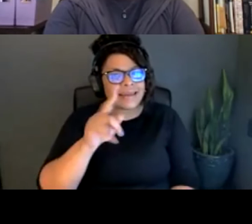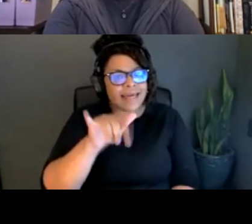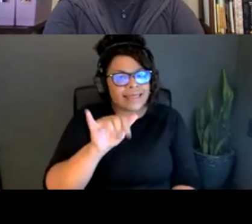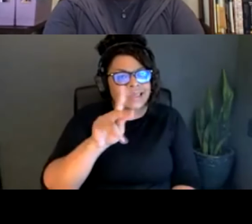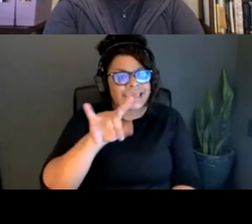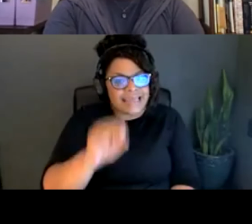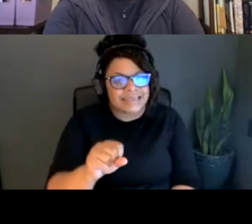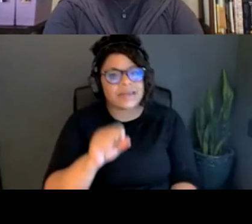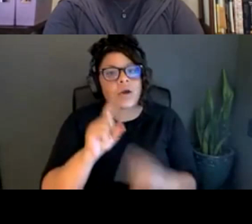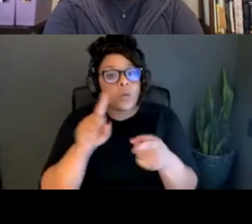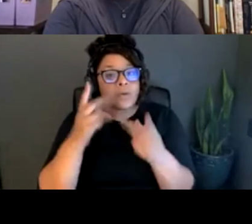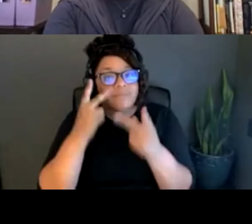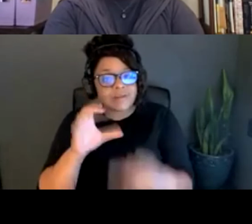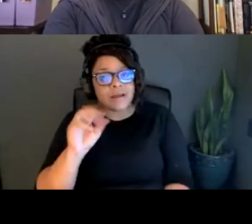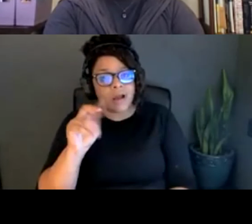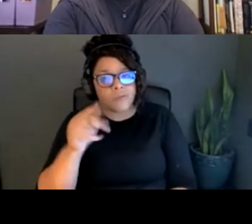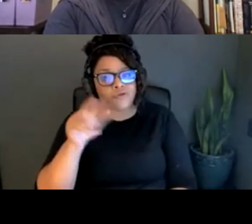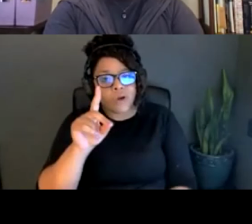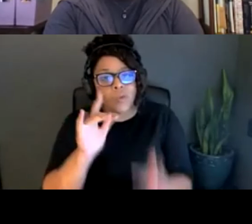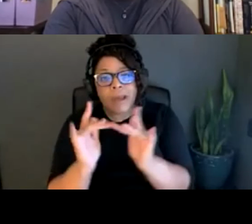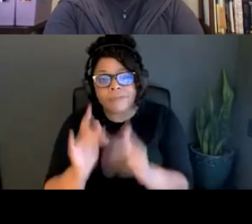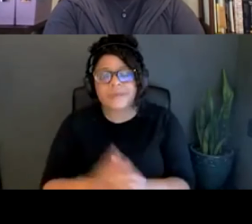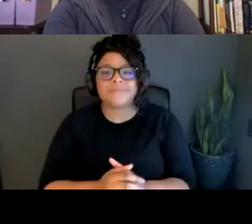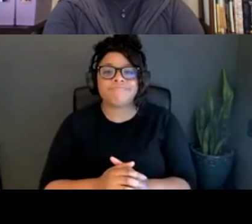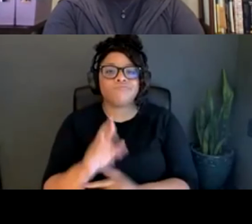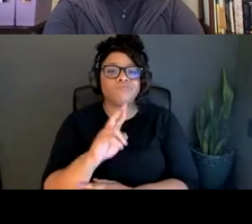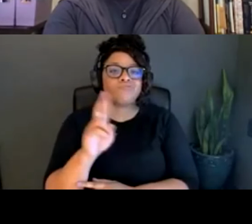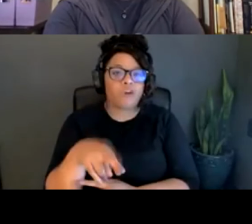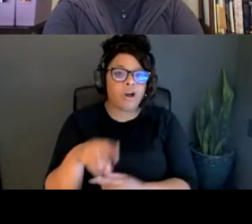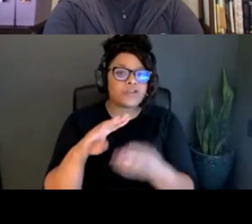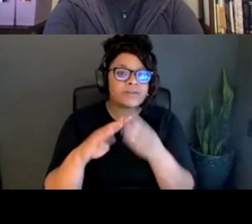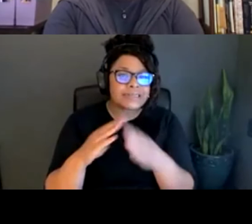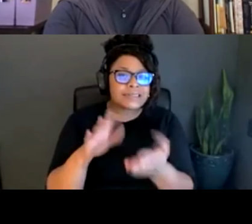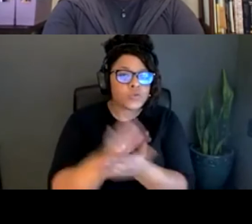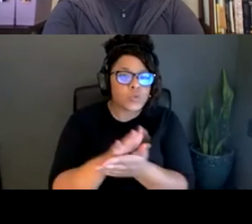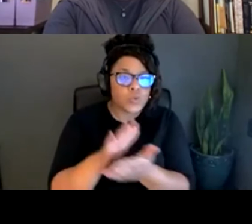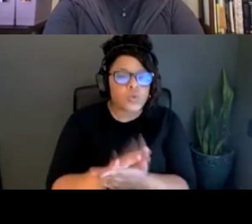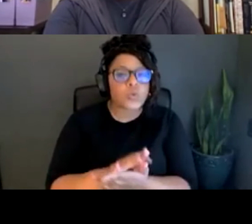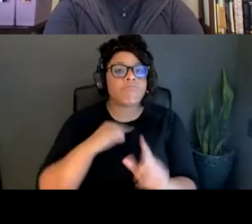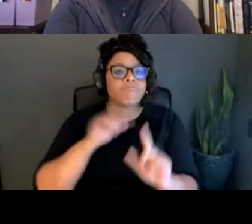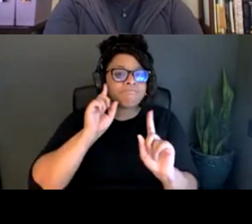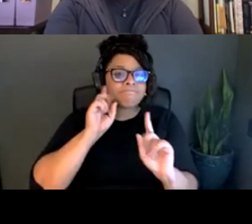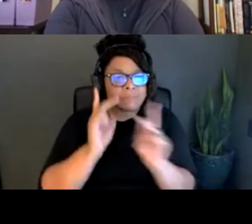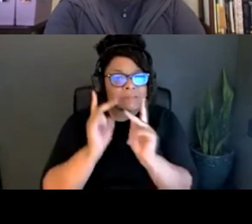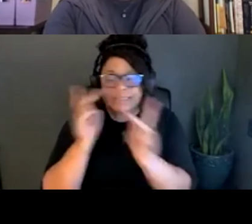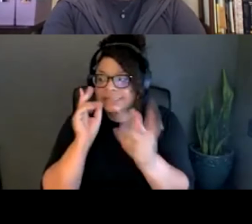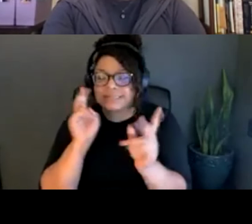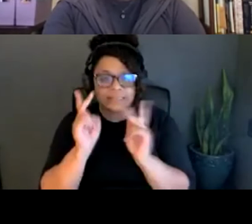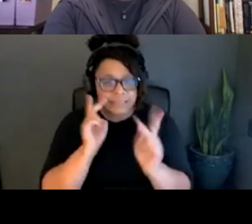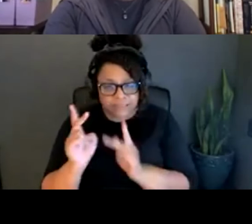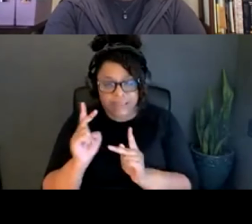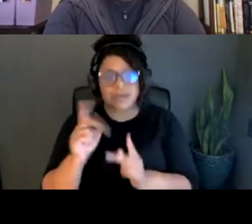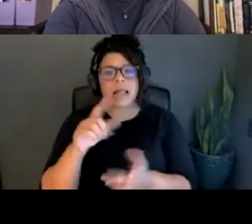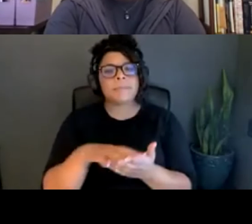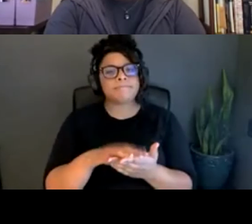Ground, websites, Rochester City schools, etc., is that play